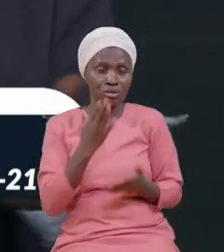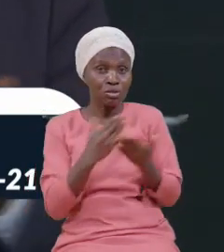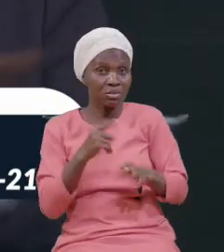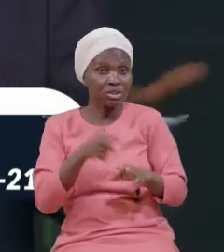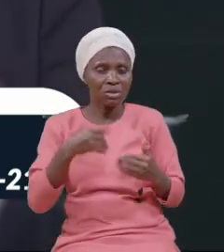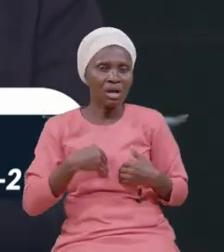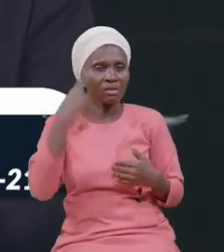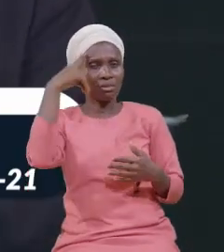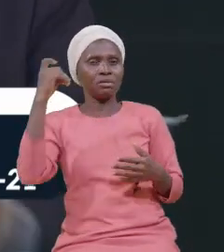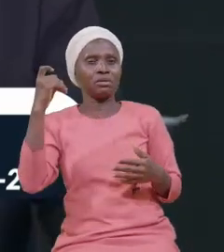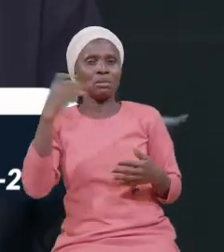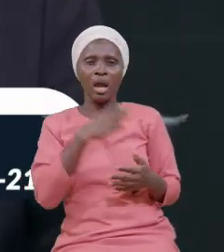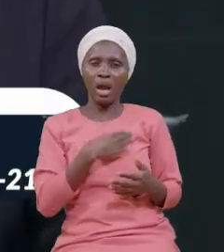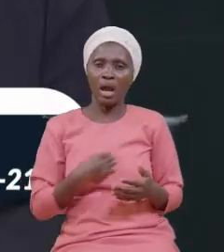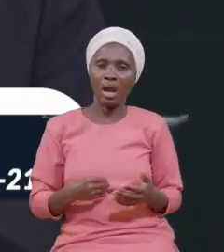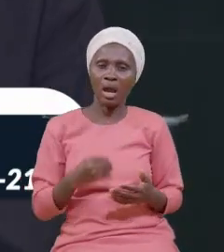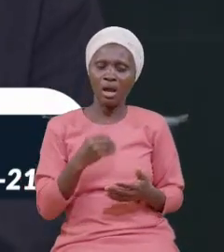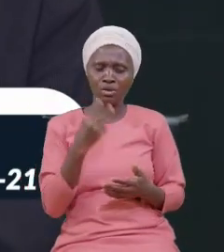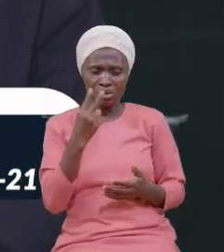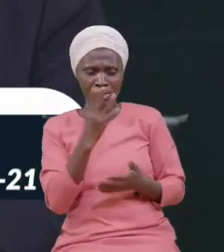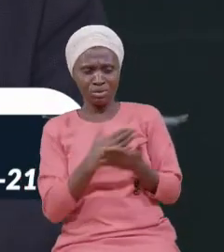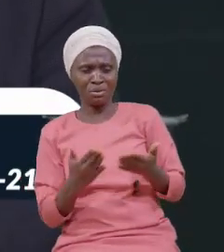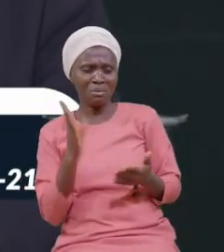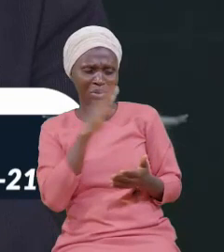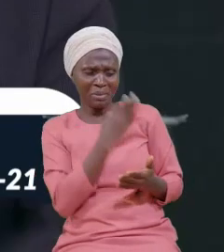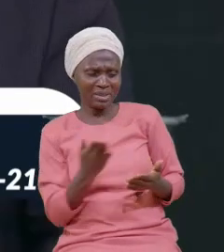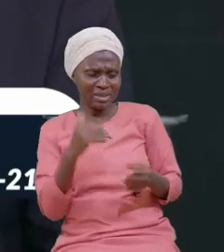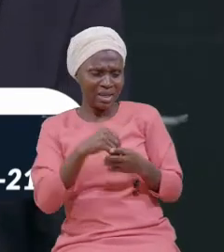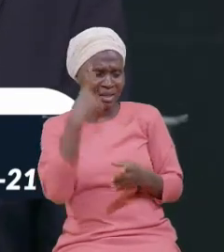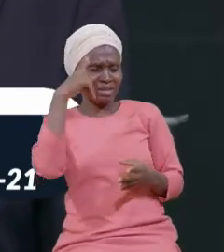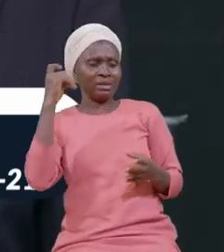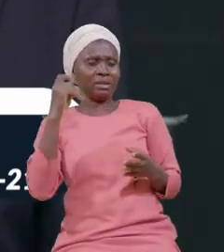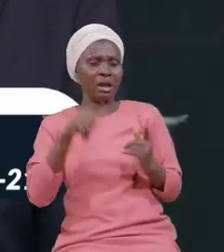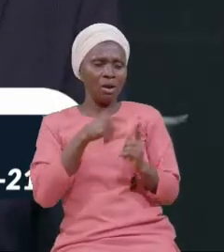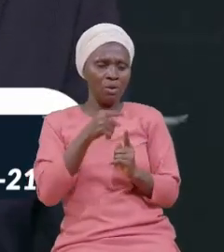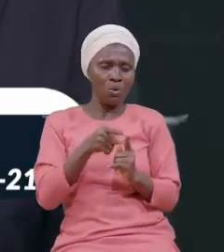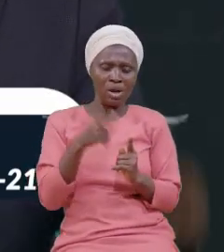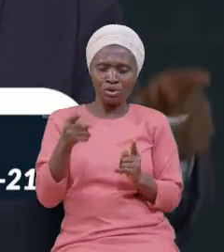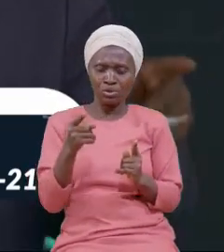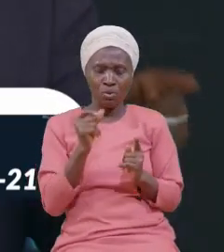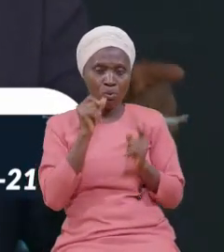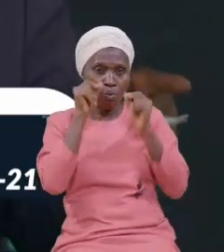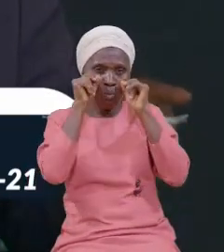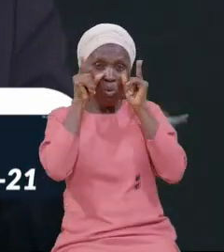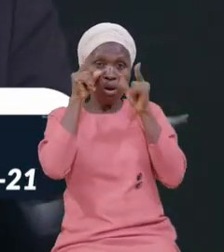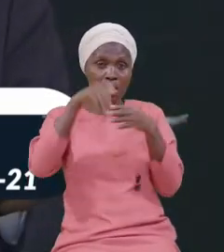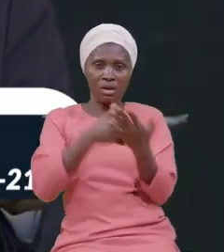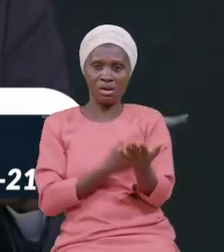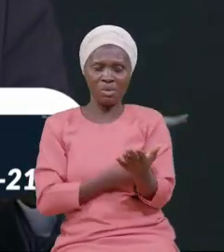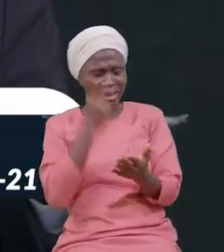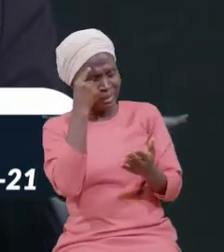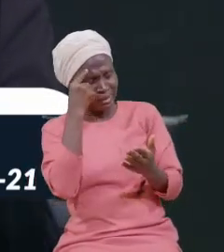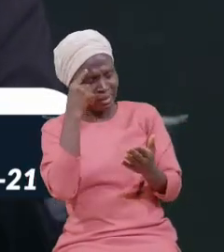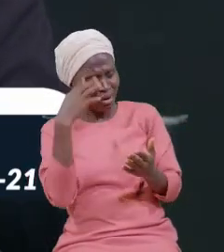queer things, strange things, when you wake up in the morning, you think of them rather than